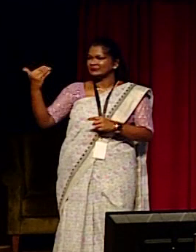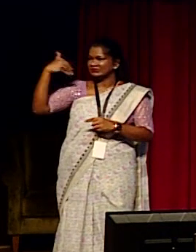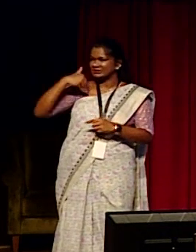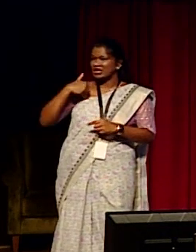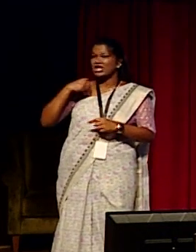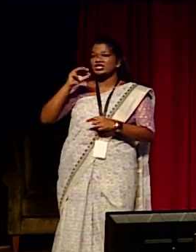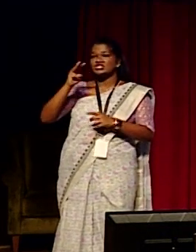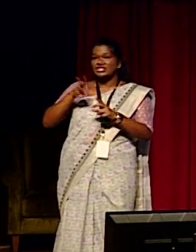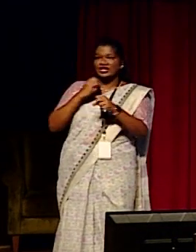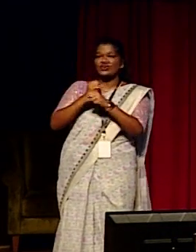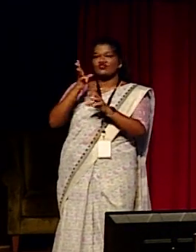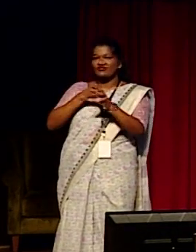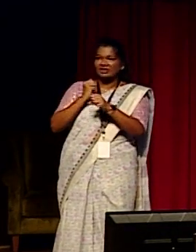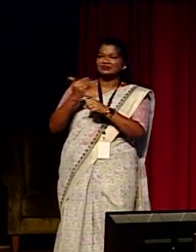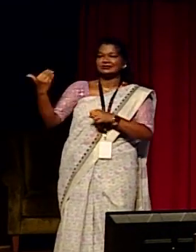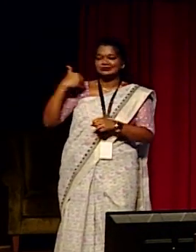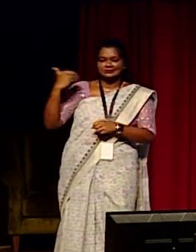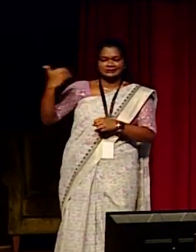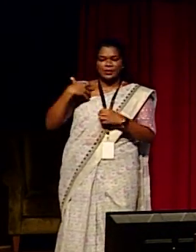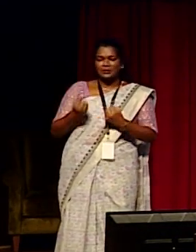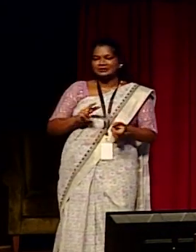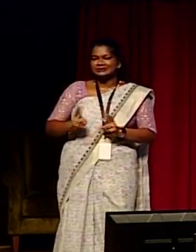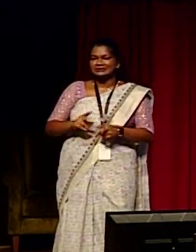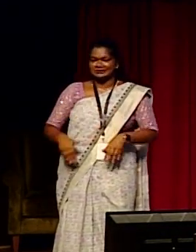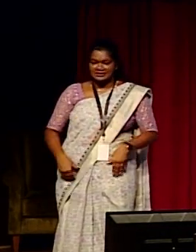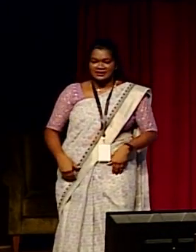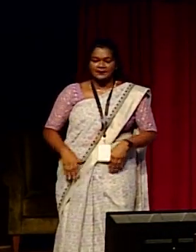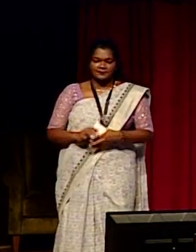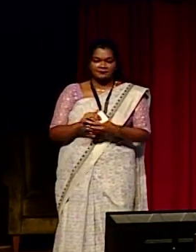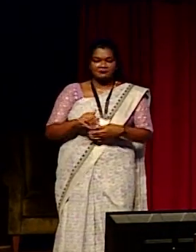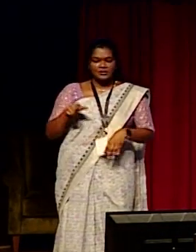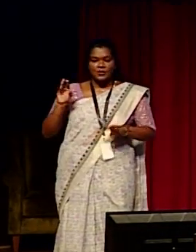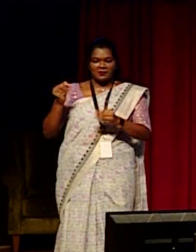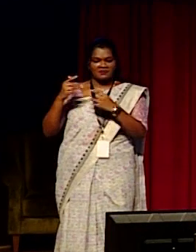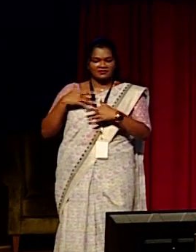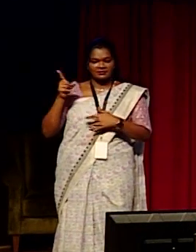every 3-4 years for repair or replacement.